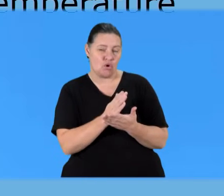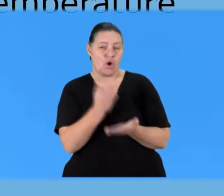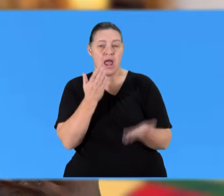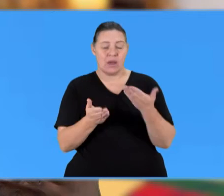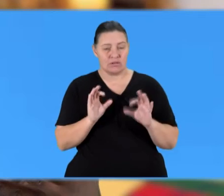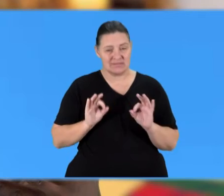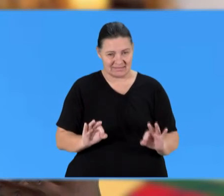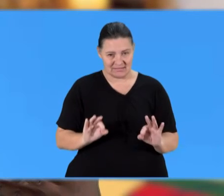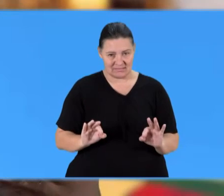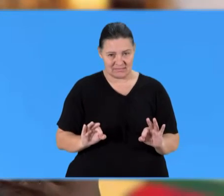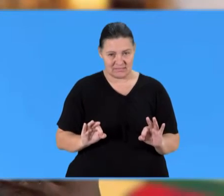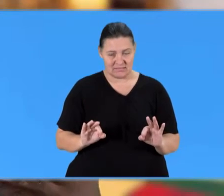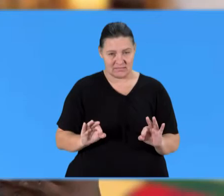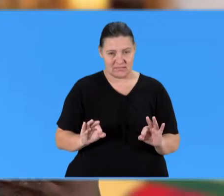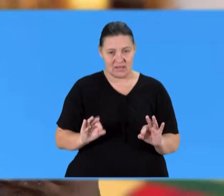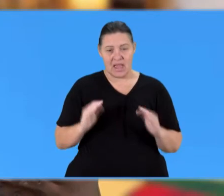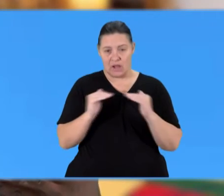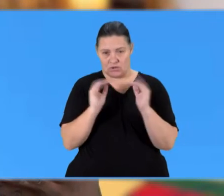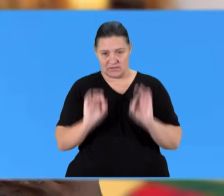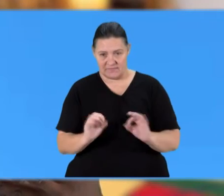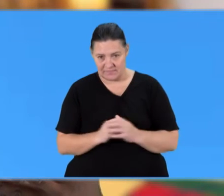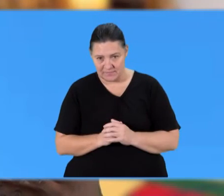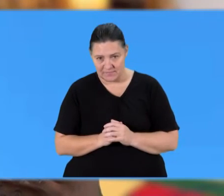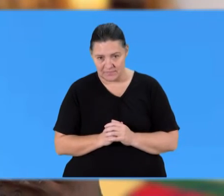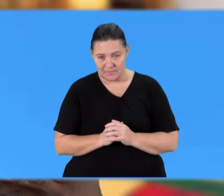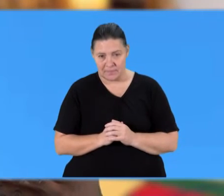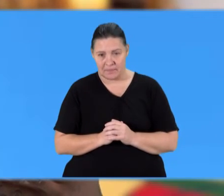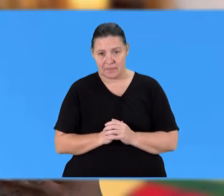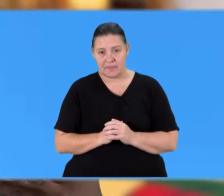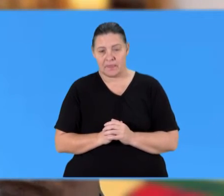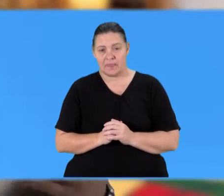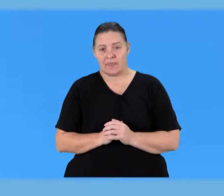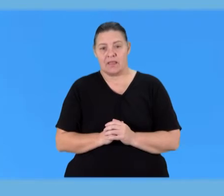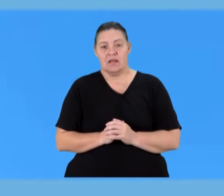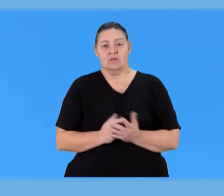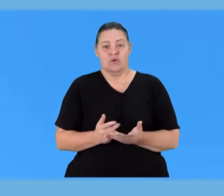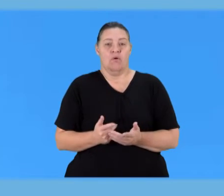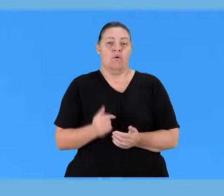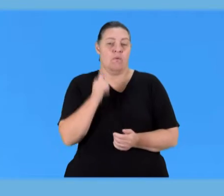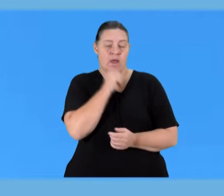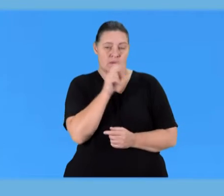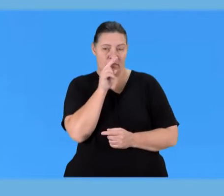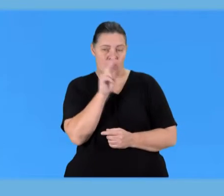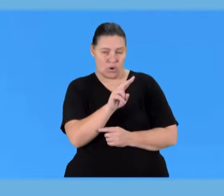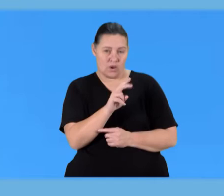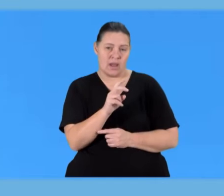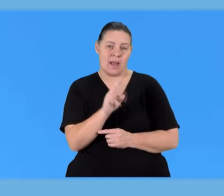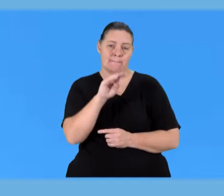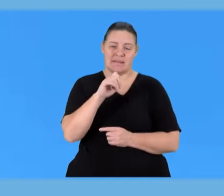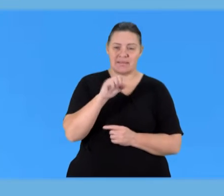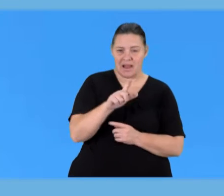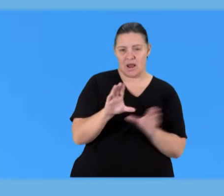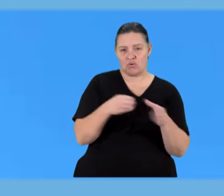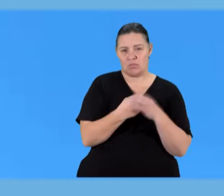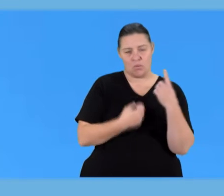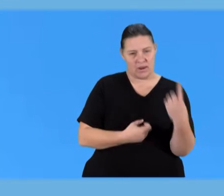sure that the equations, they are balanced. So, when we are now looking at metals